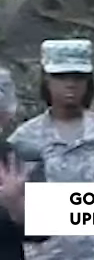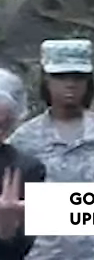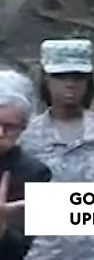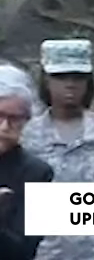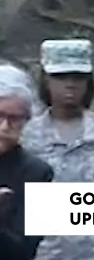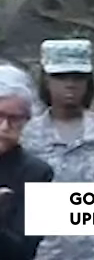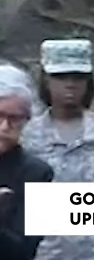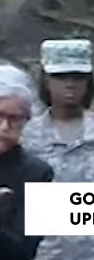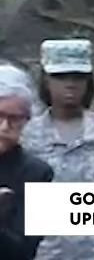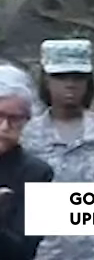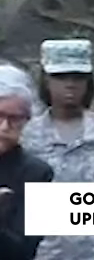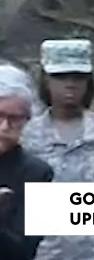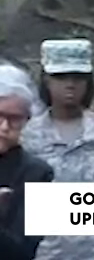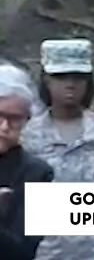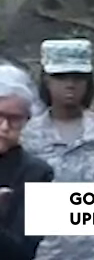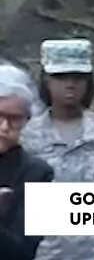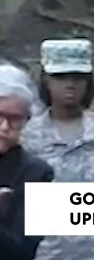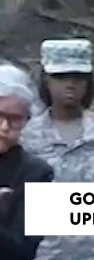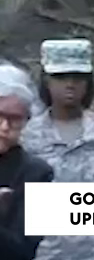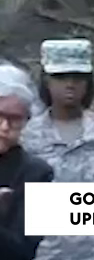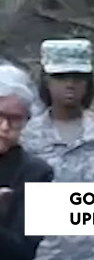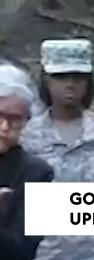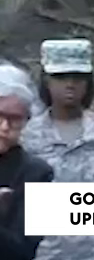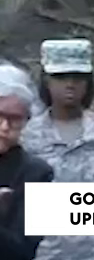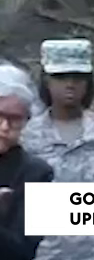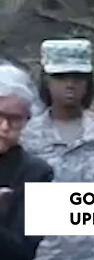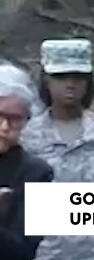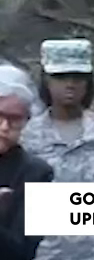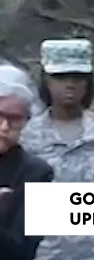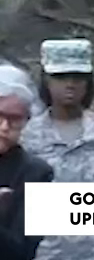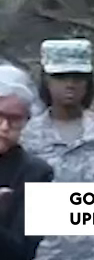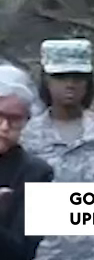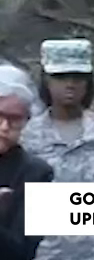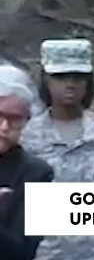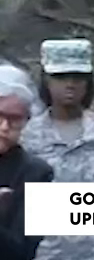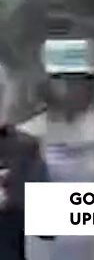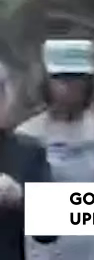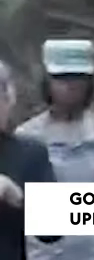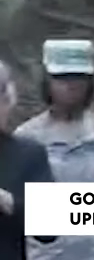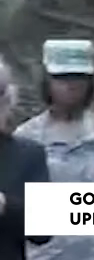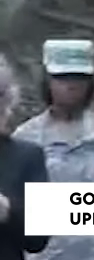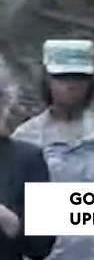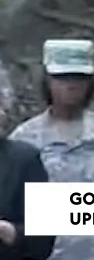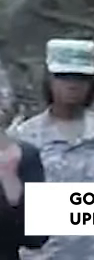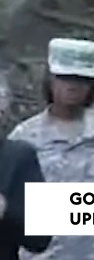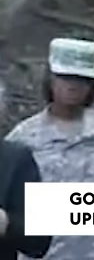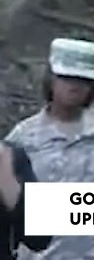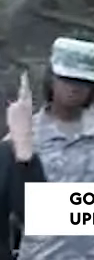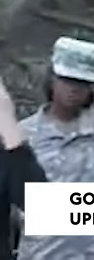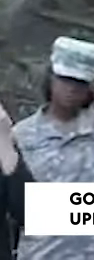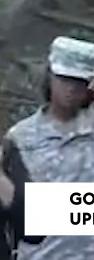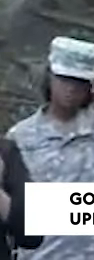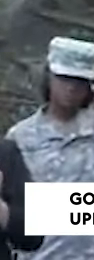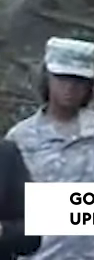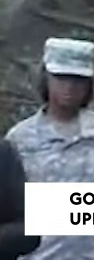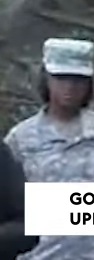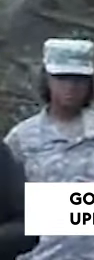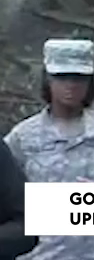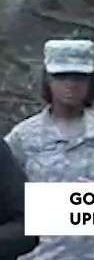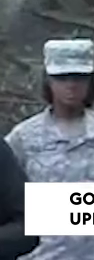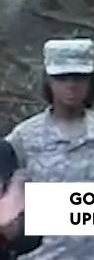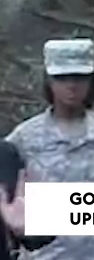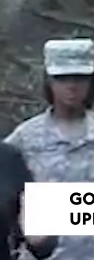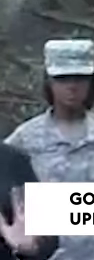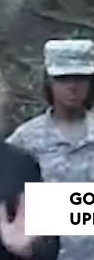a world of hurt. And so it's not worth the risk. So I think a lot of people understood that. You gotta run away from that water, get out